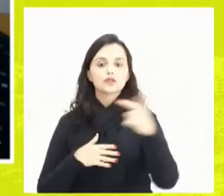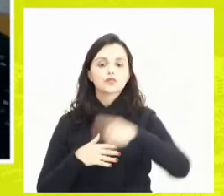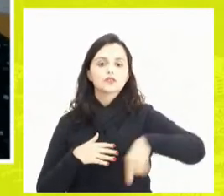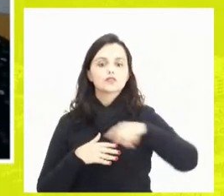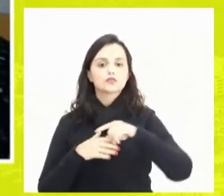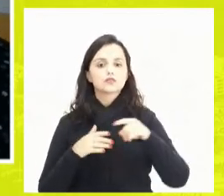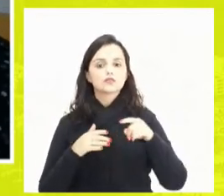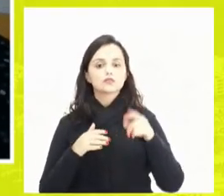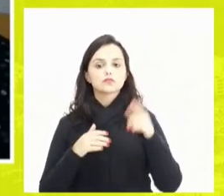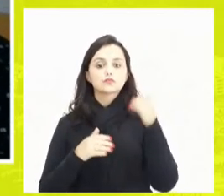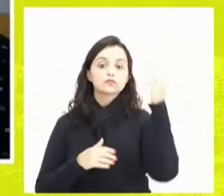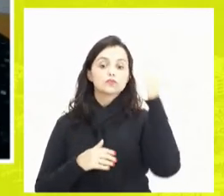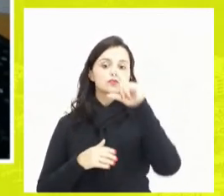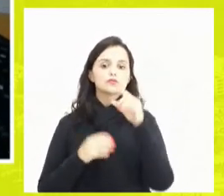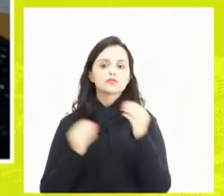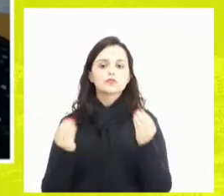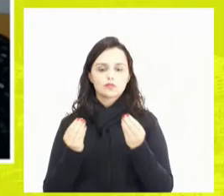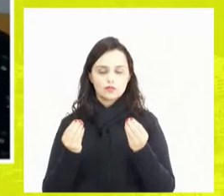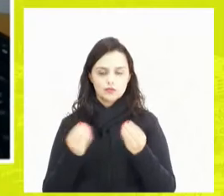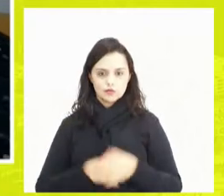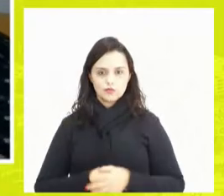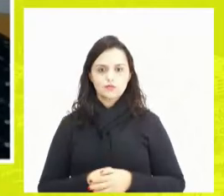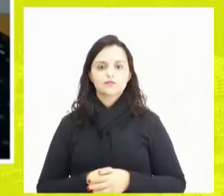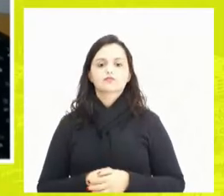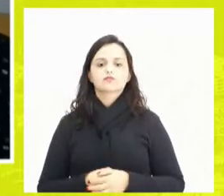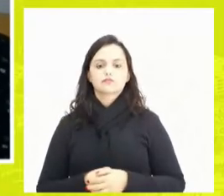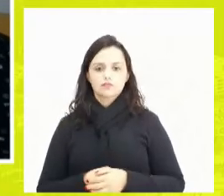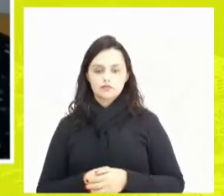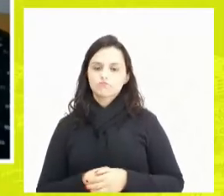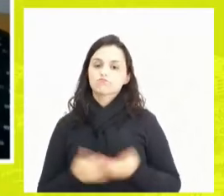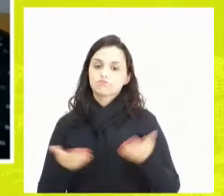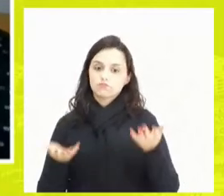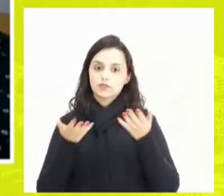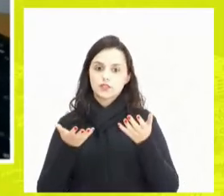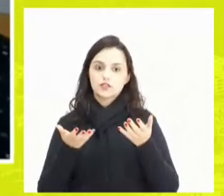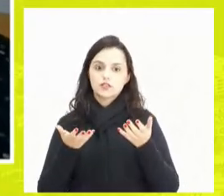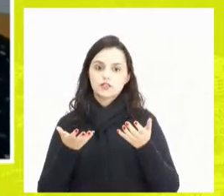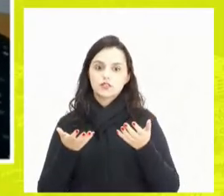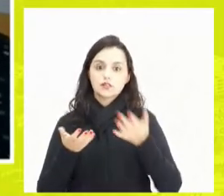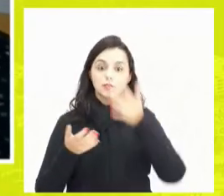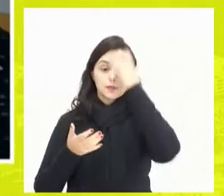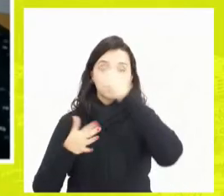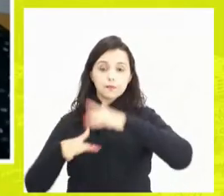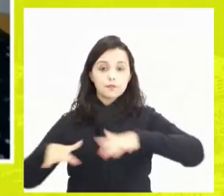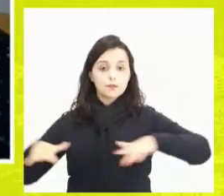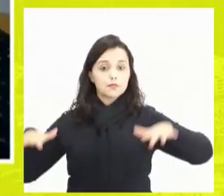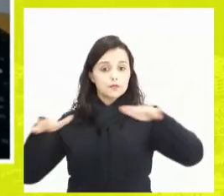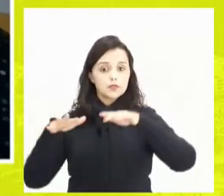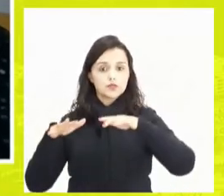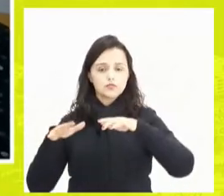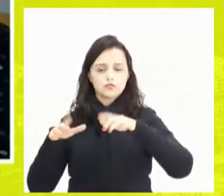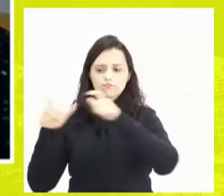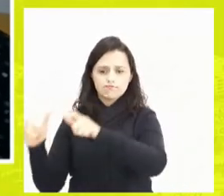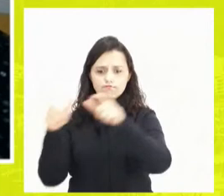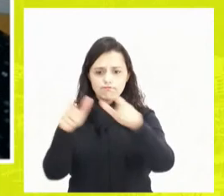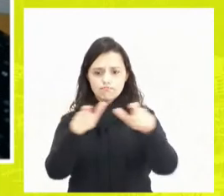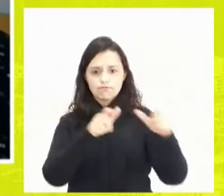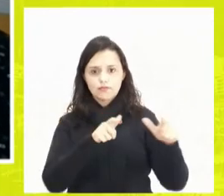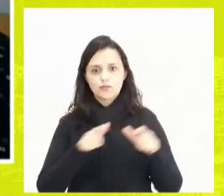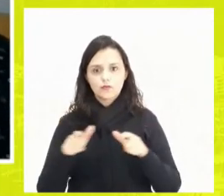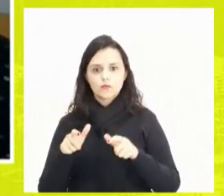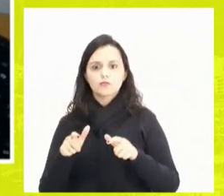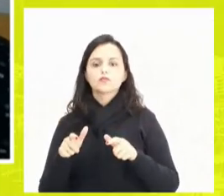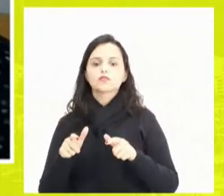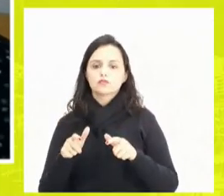against misinformation enough like academic uh emerging if we take the subject to different spheres and provide critical